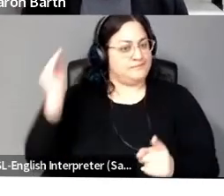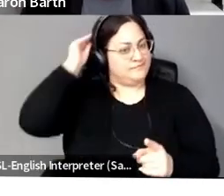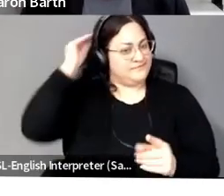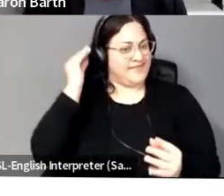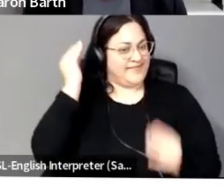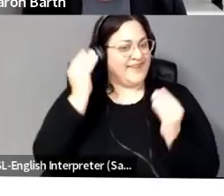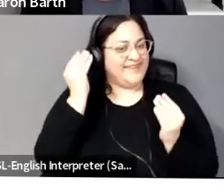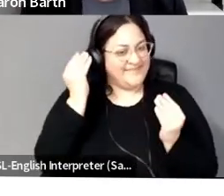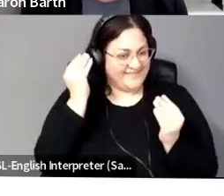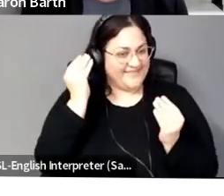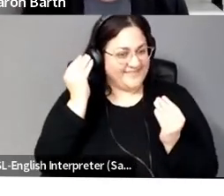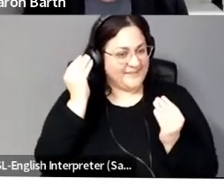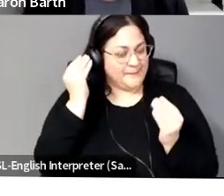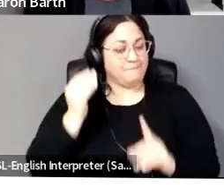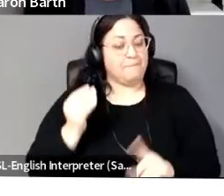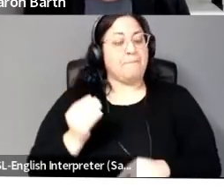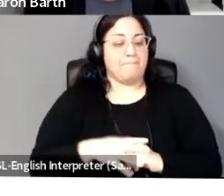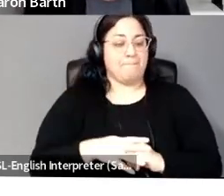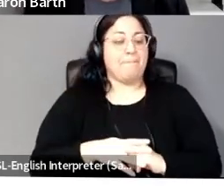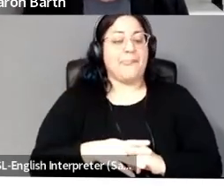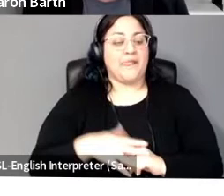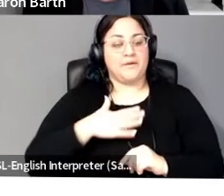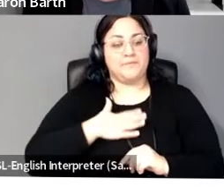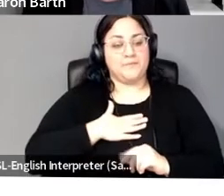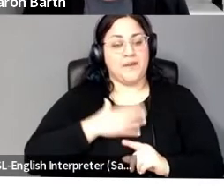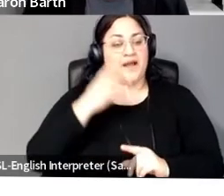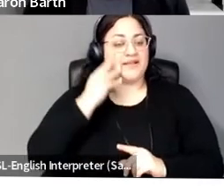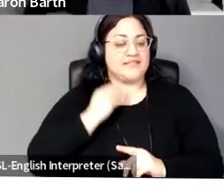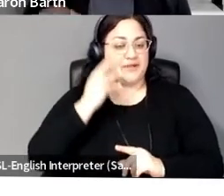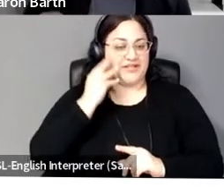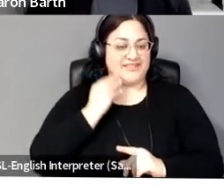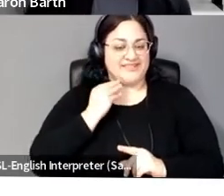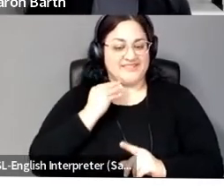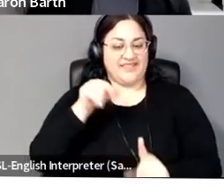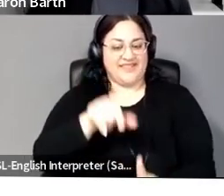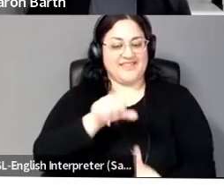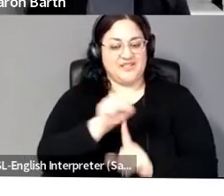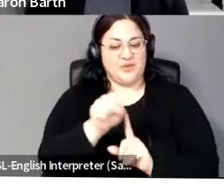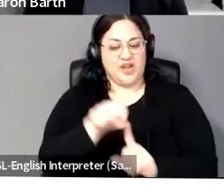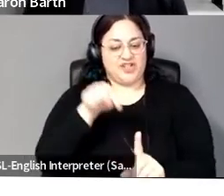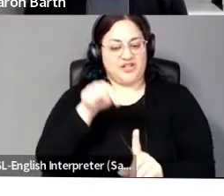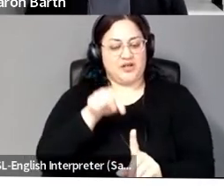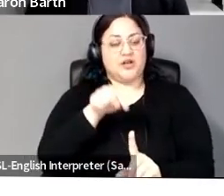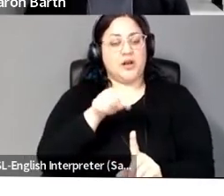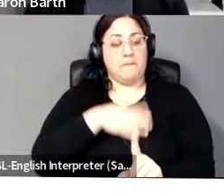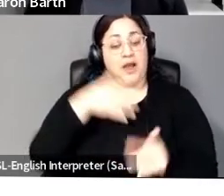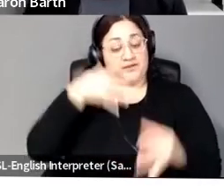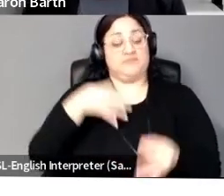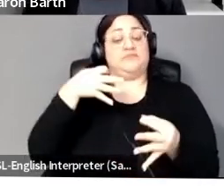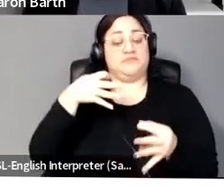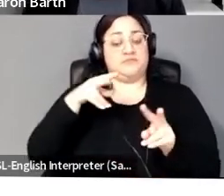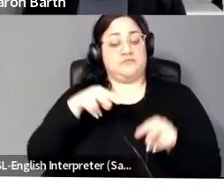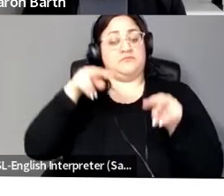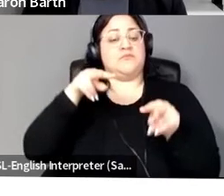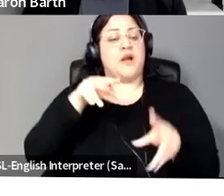is my experience based on a stereotype or generalization instead of more relevant facts? And that's the